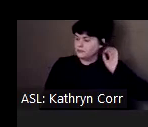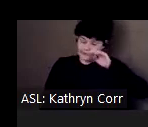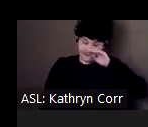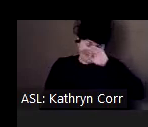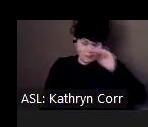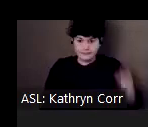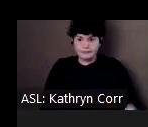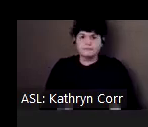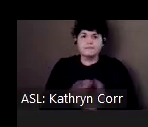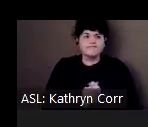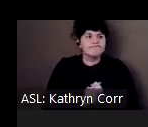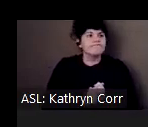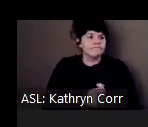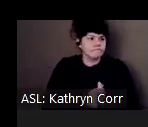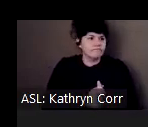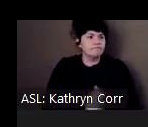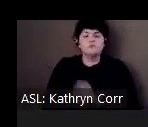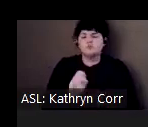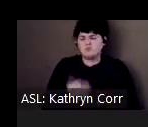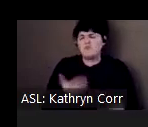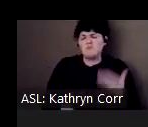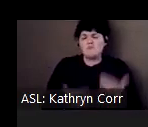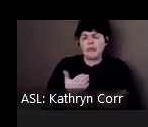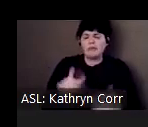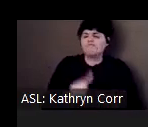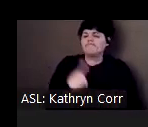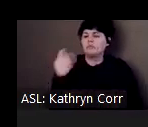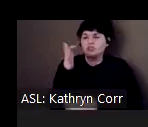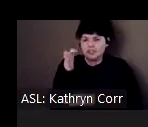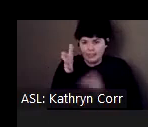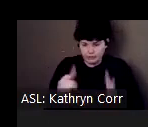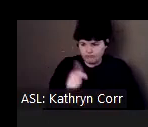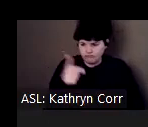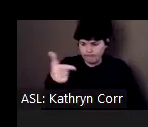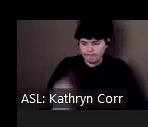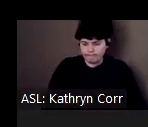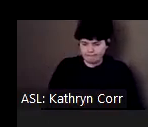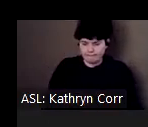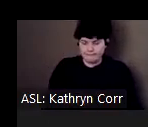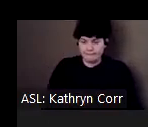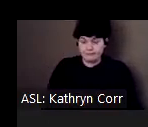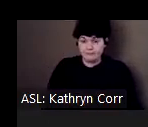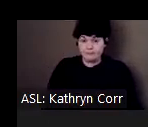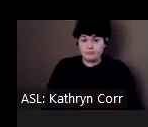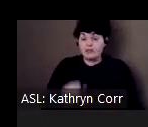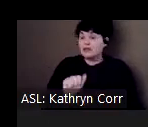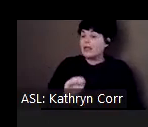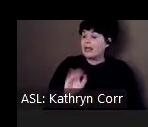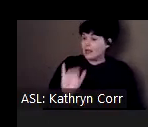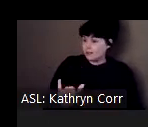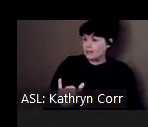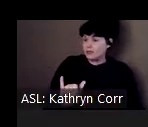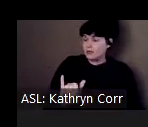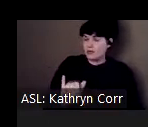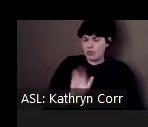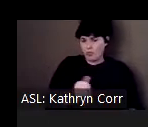Maybe we can move on to the next presenter and have maybe Amy, you could answer the questions in